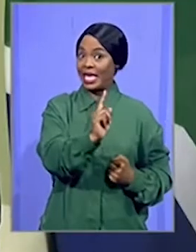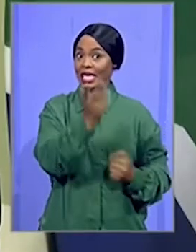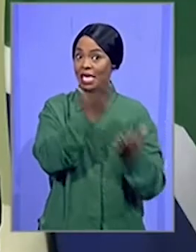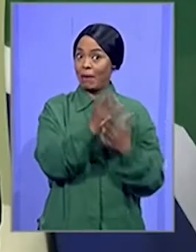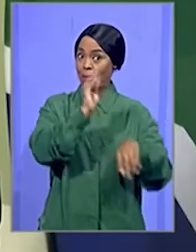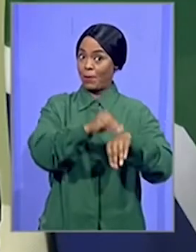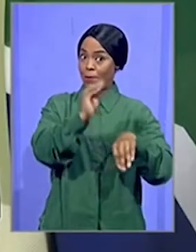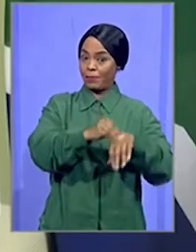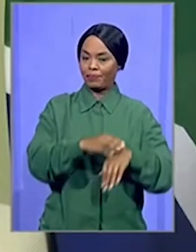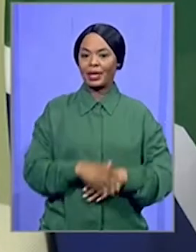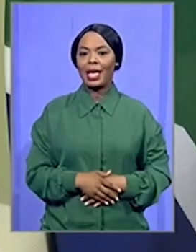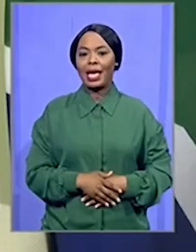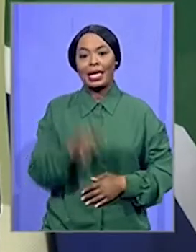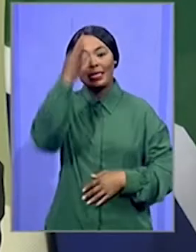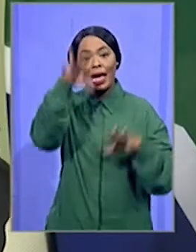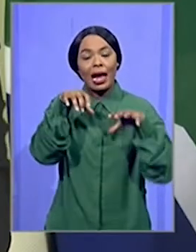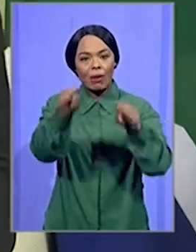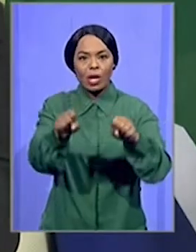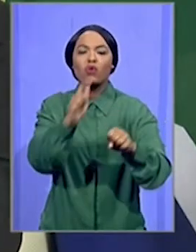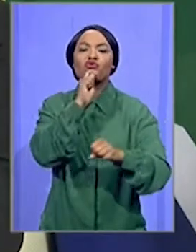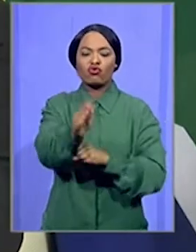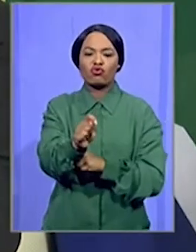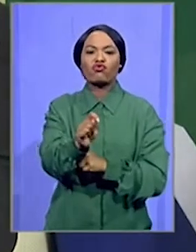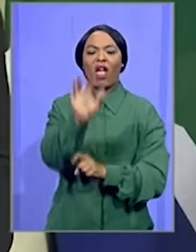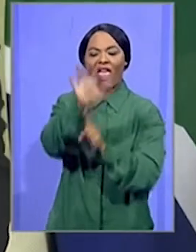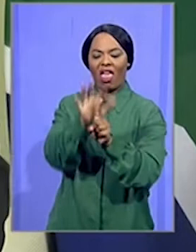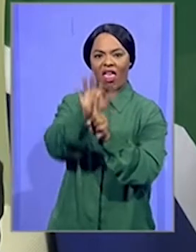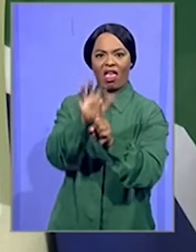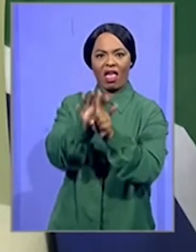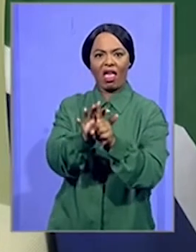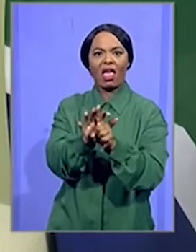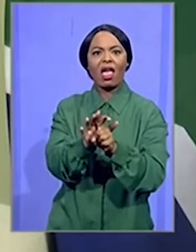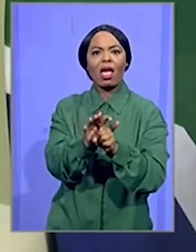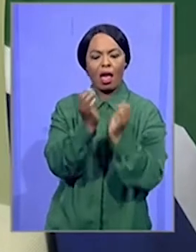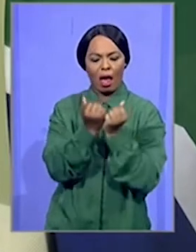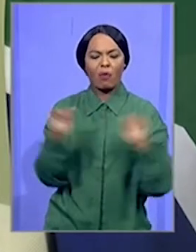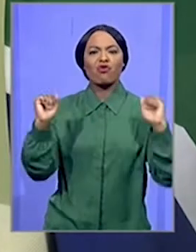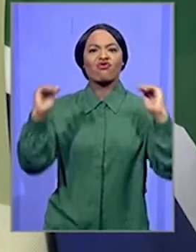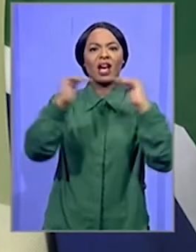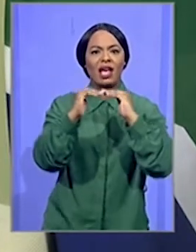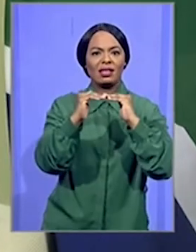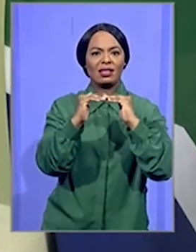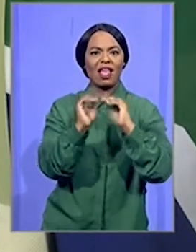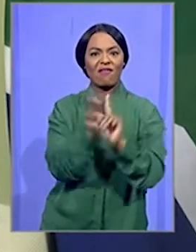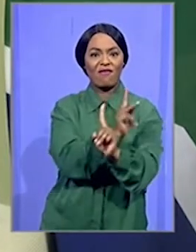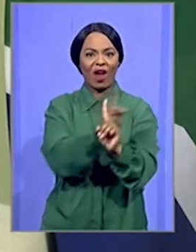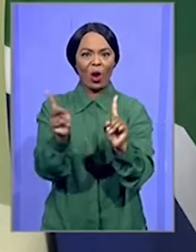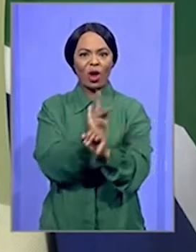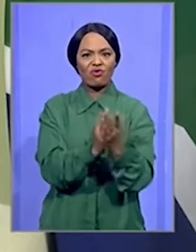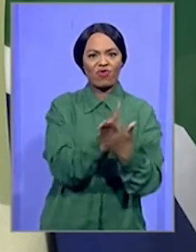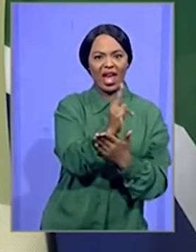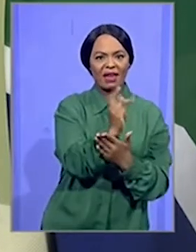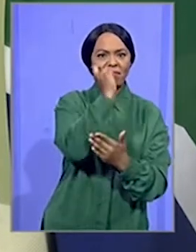really was an assault on our democracy. It violated the rights of every